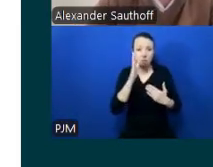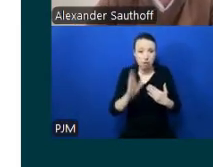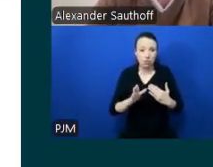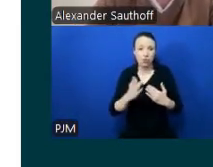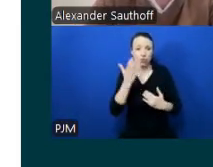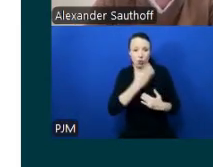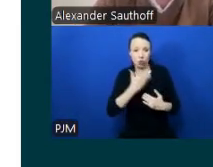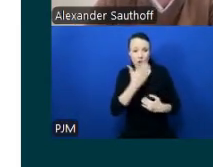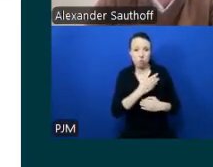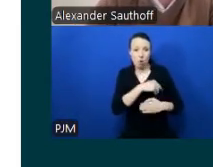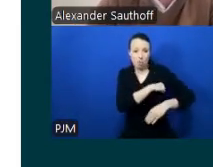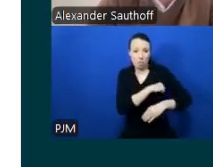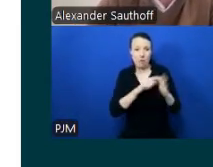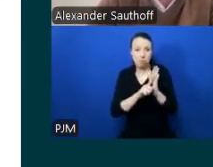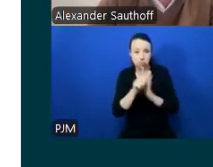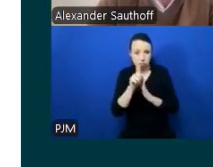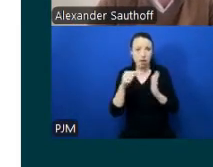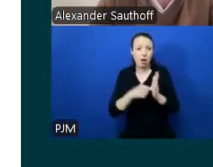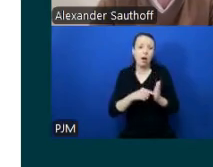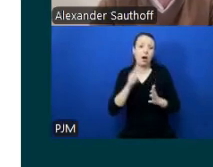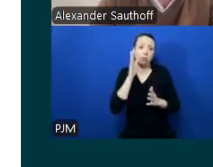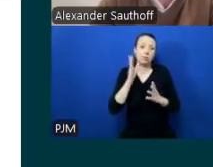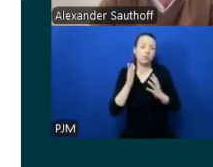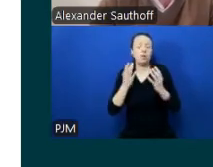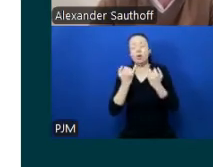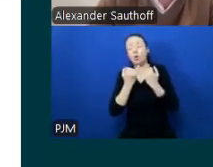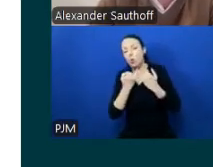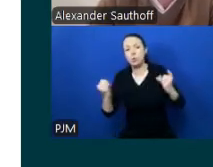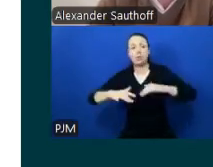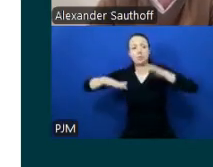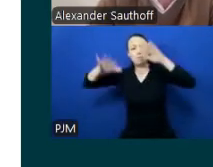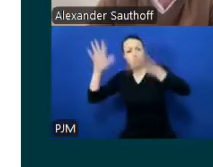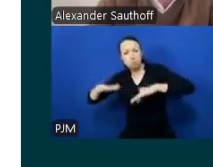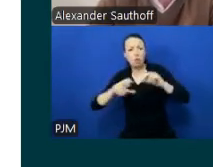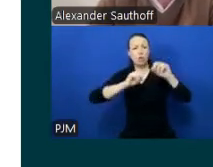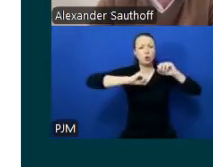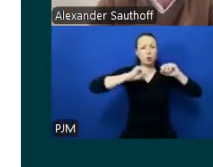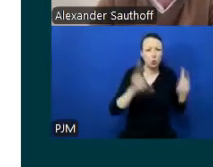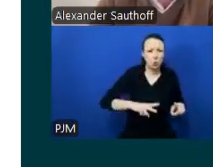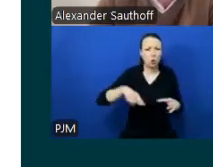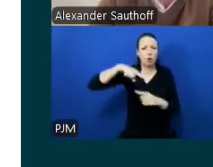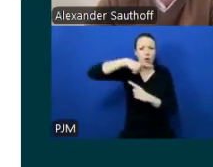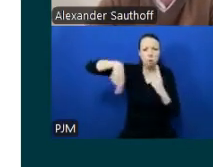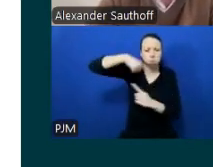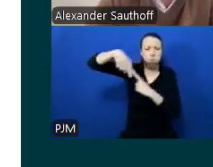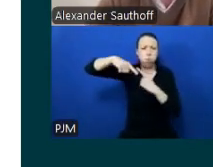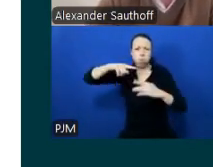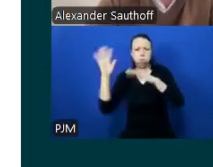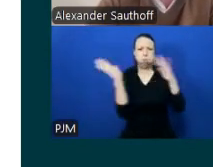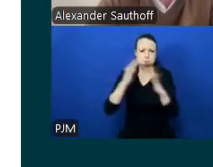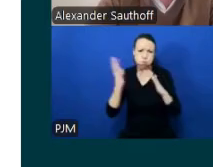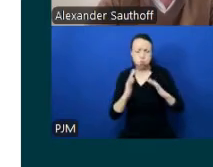floods, landslides, all of which put pressure on urban infrastructure and also on public health.